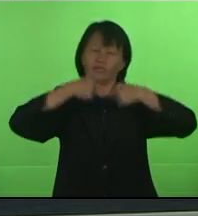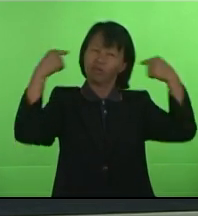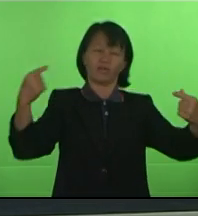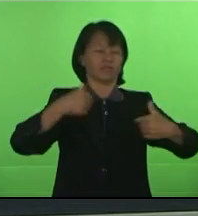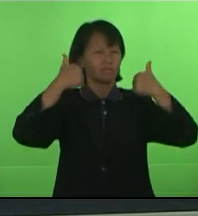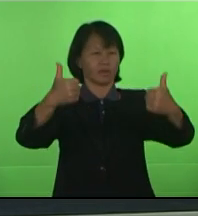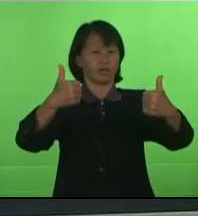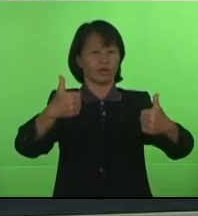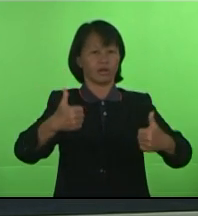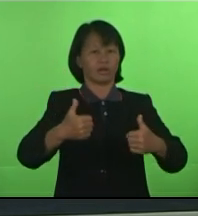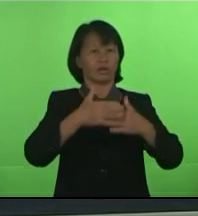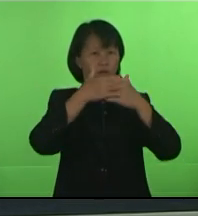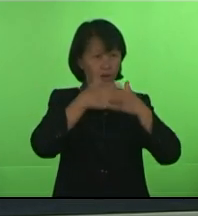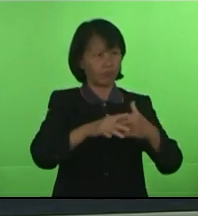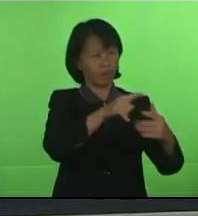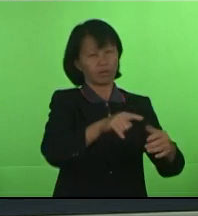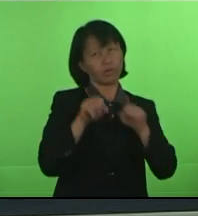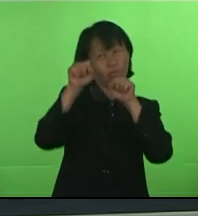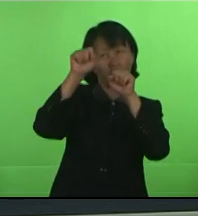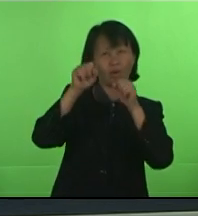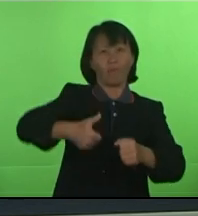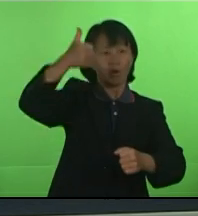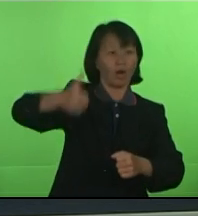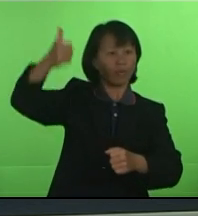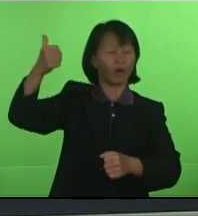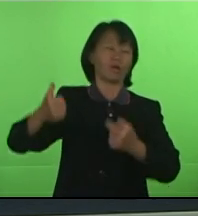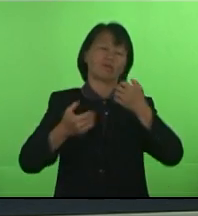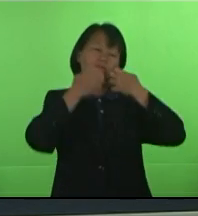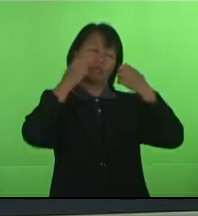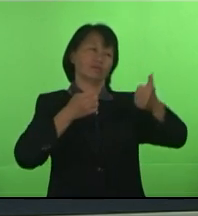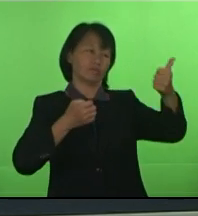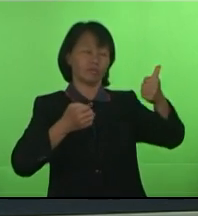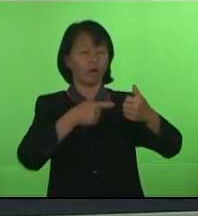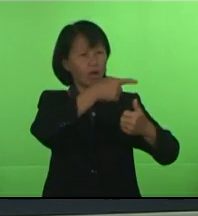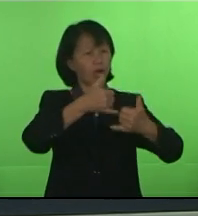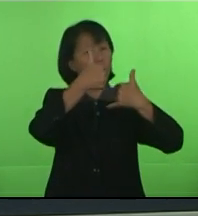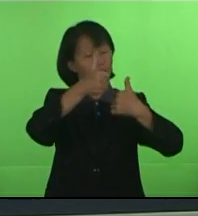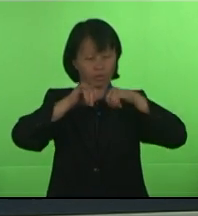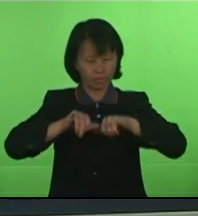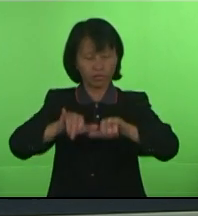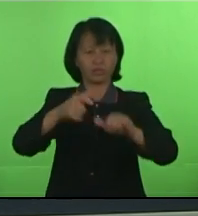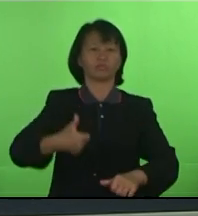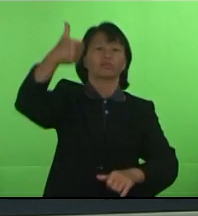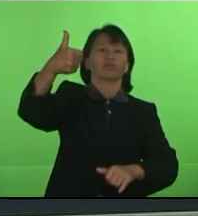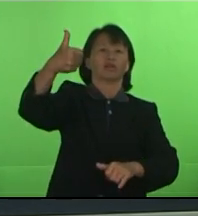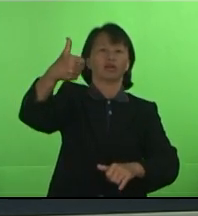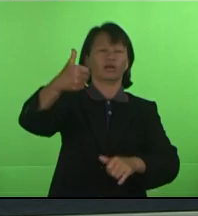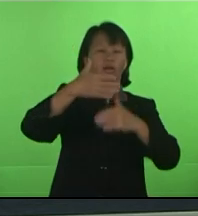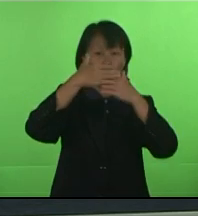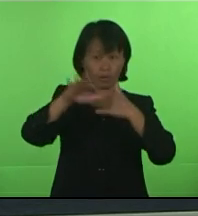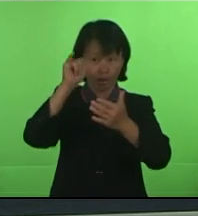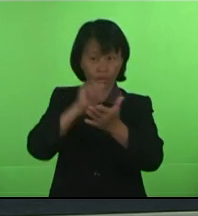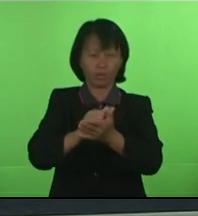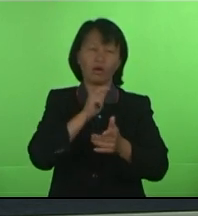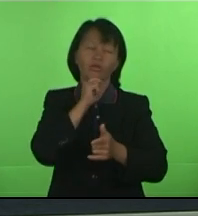what did he say after he became the champ? He's still the greatest, and when he's no longer the